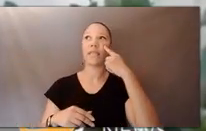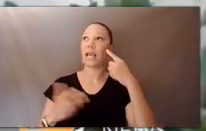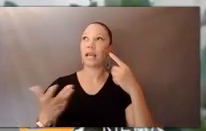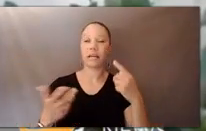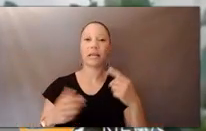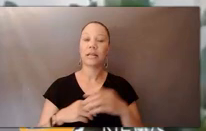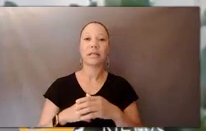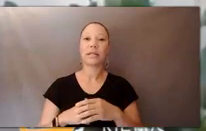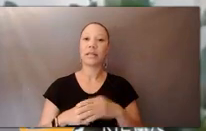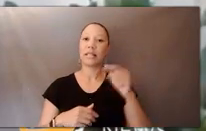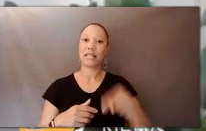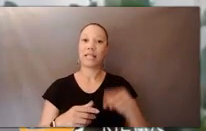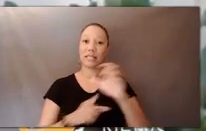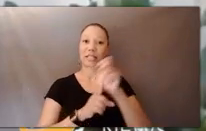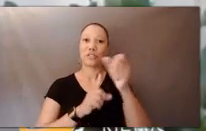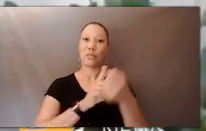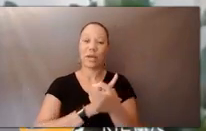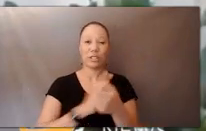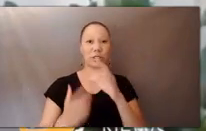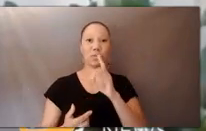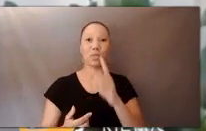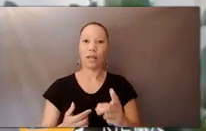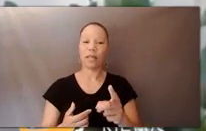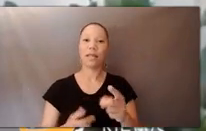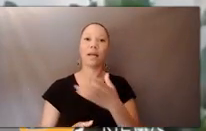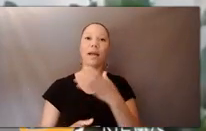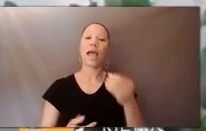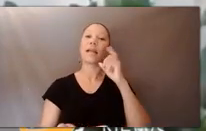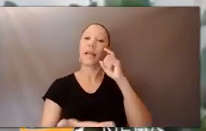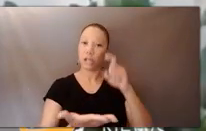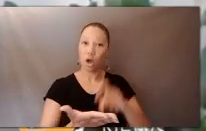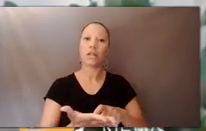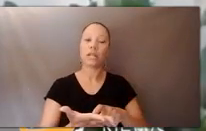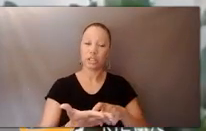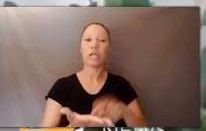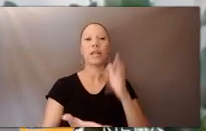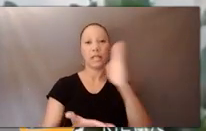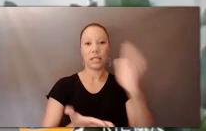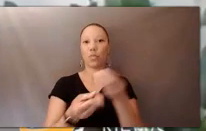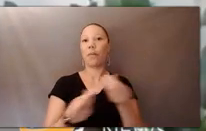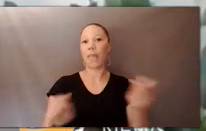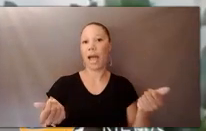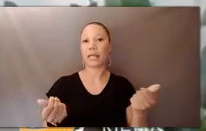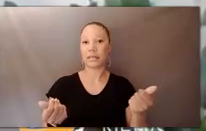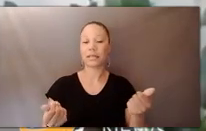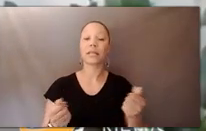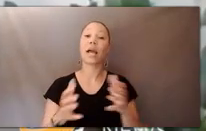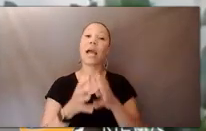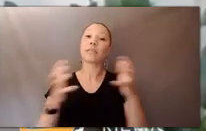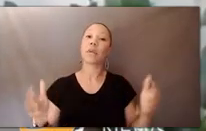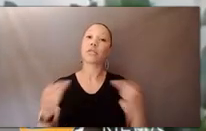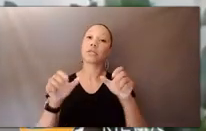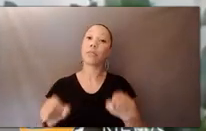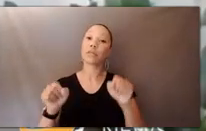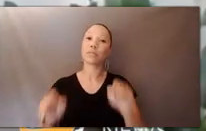And like we've been saying this morning, acknowledge that this too will pass. And as much as you can, look